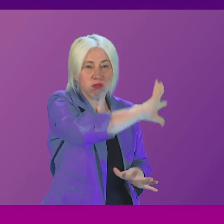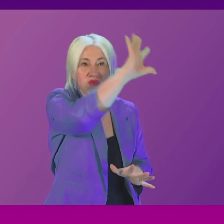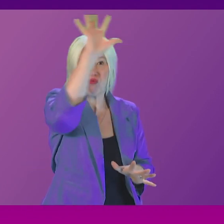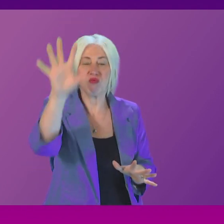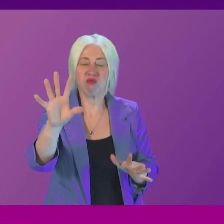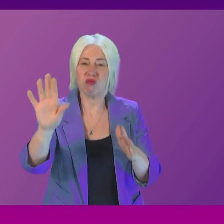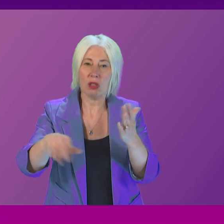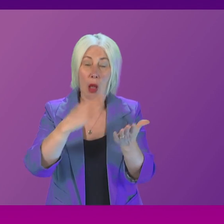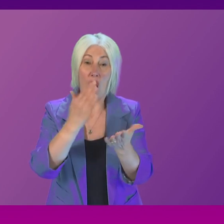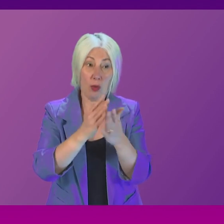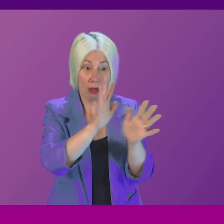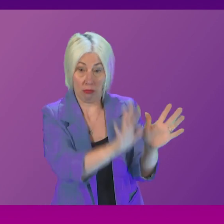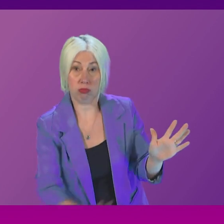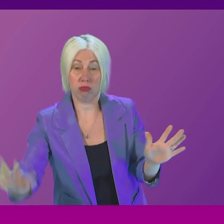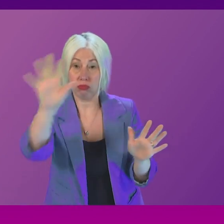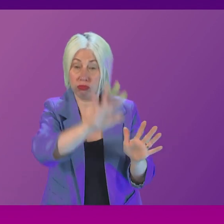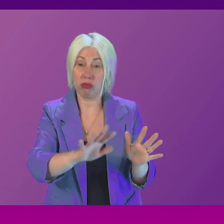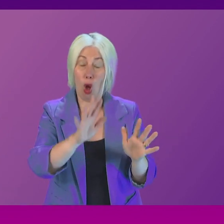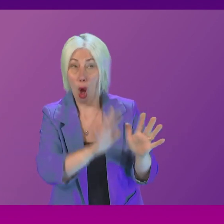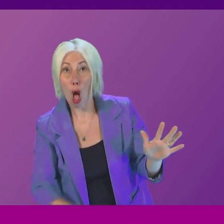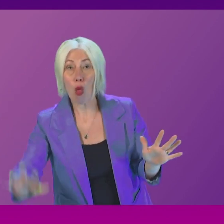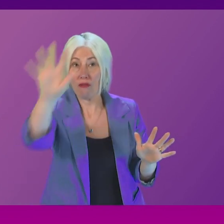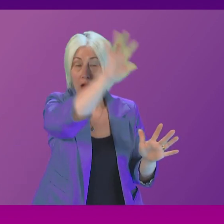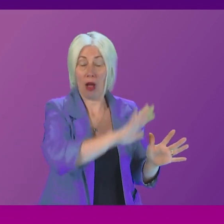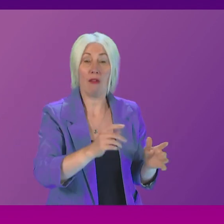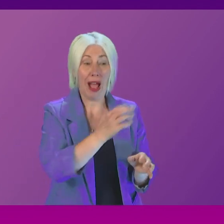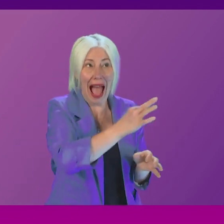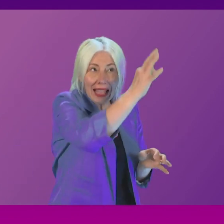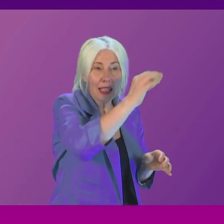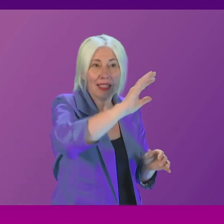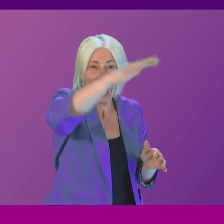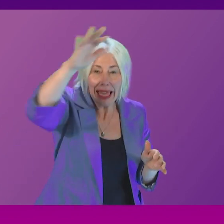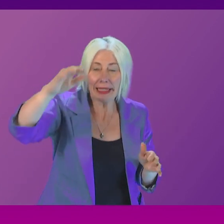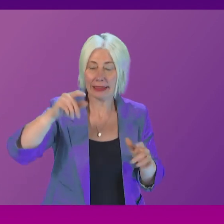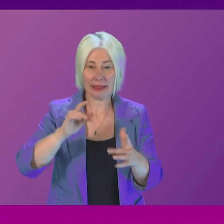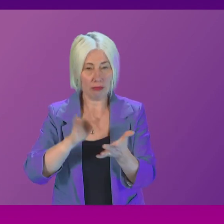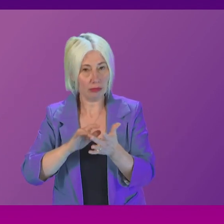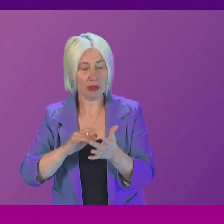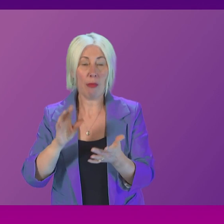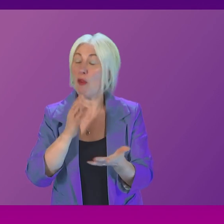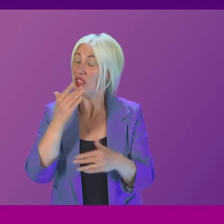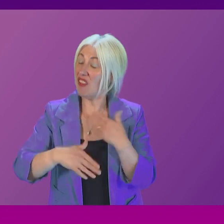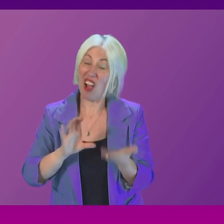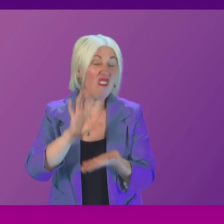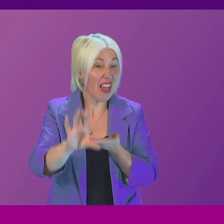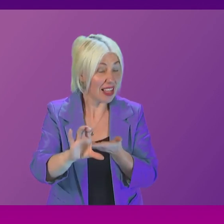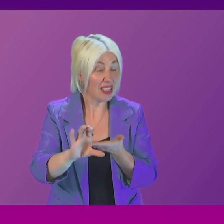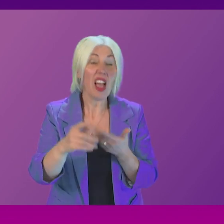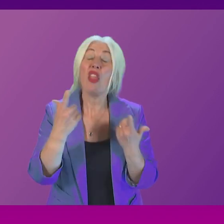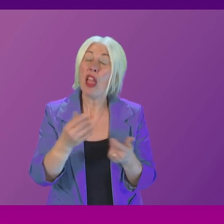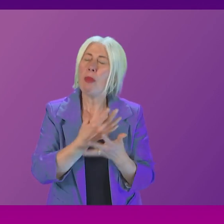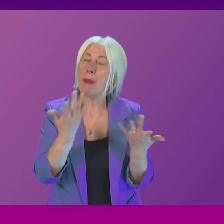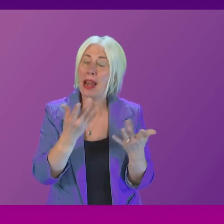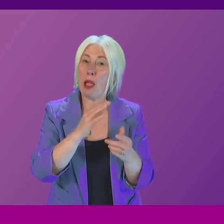is countrywide, including our remote rural and island communities. But if it wasn't for our investment, there are many parts of the country that would be